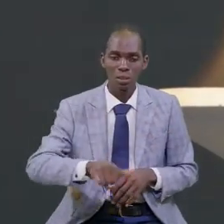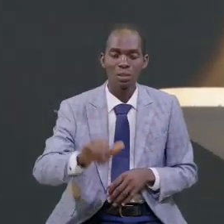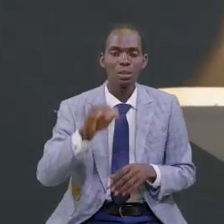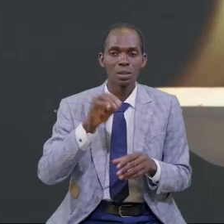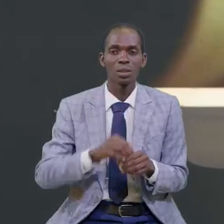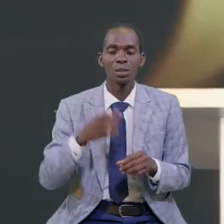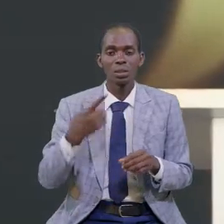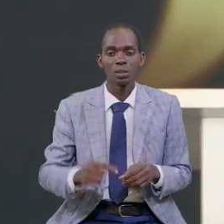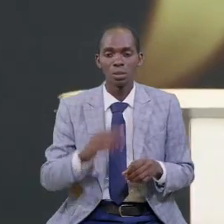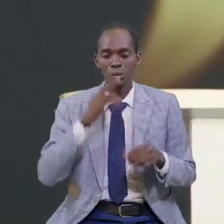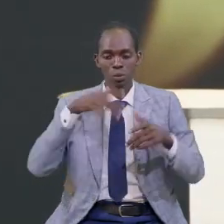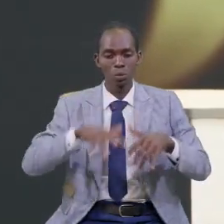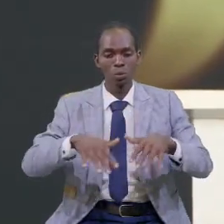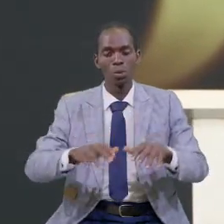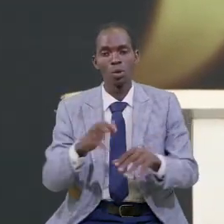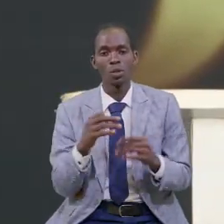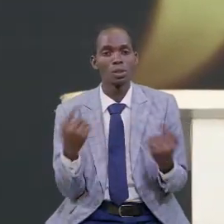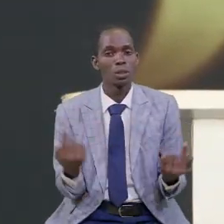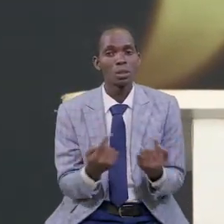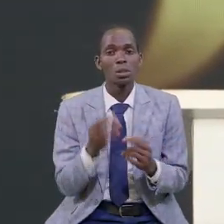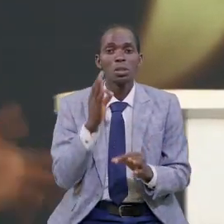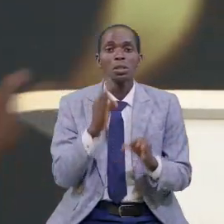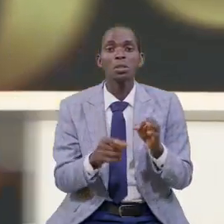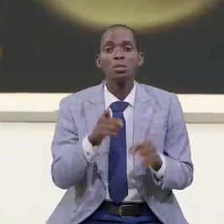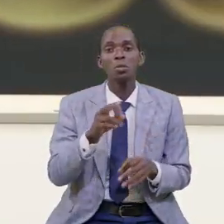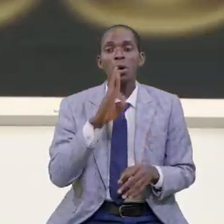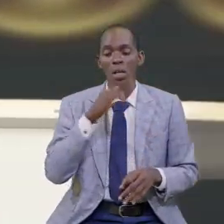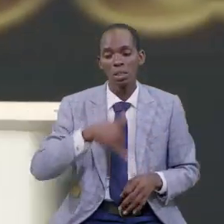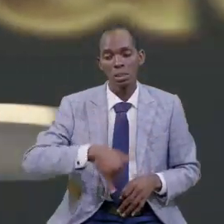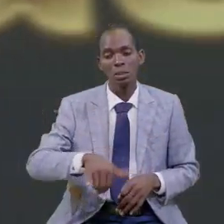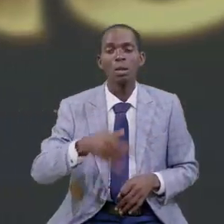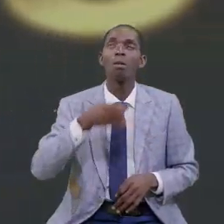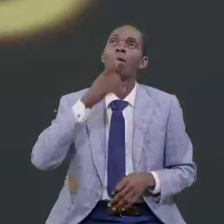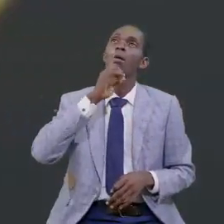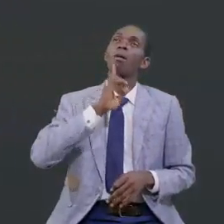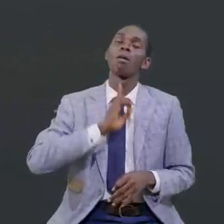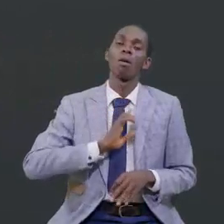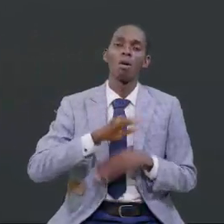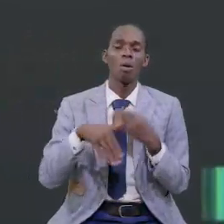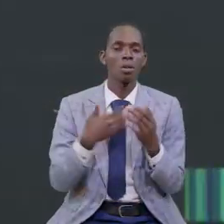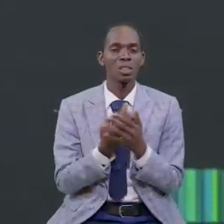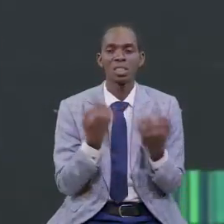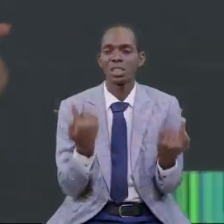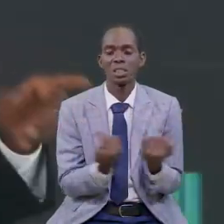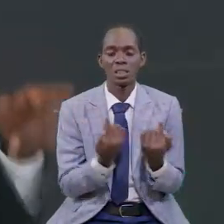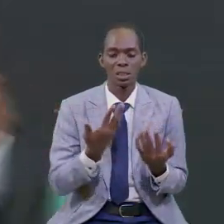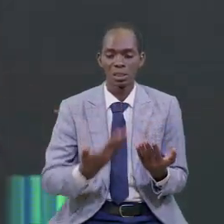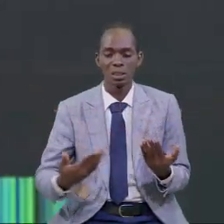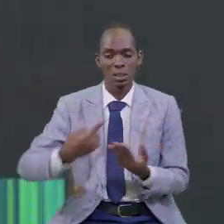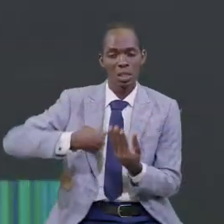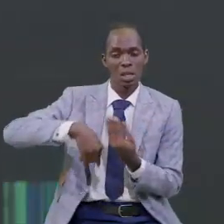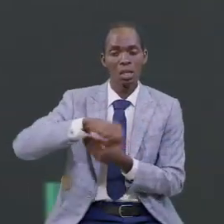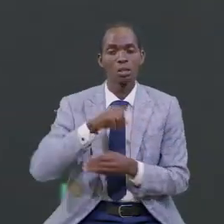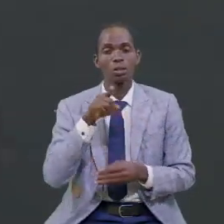still swallowing all the sins around you, and you are living a sinful life, you are not